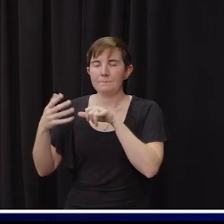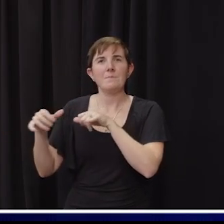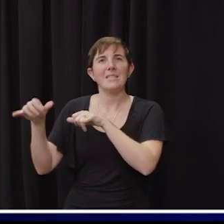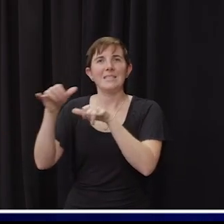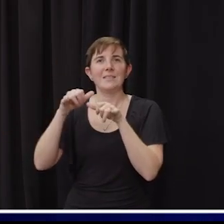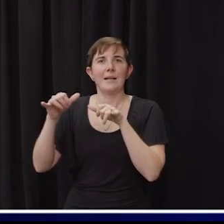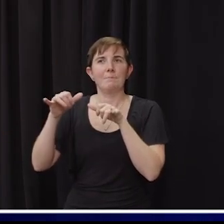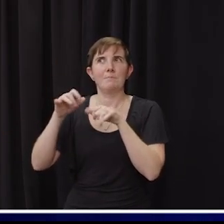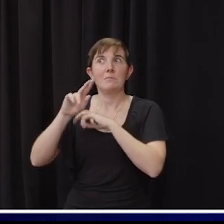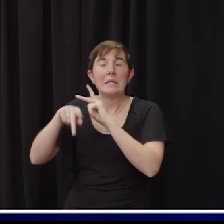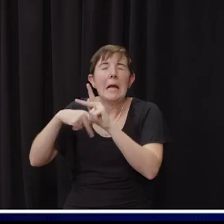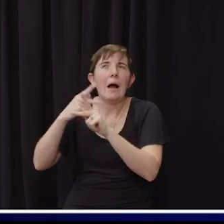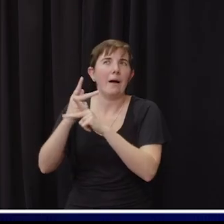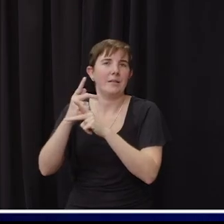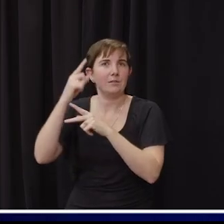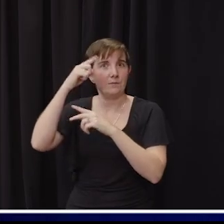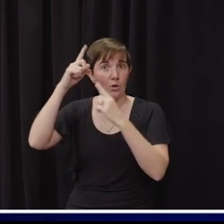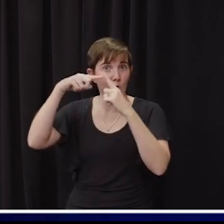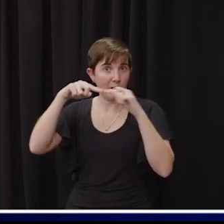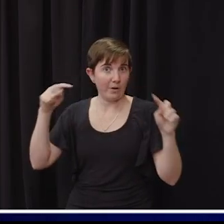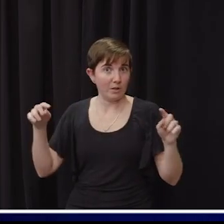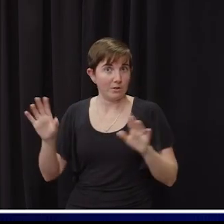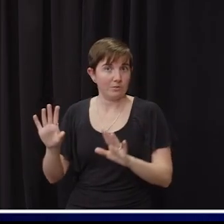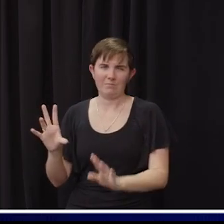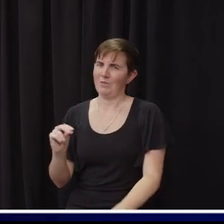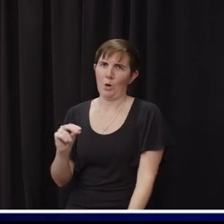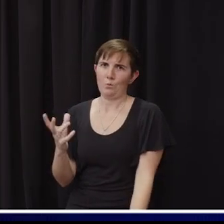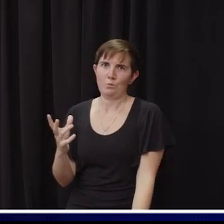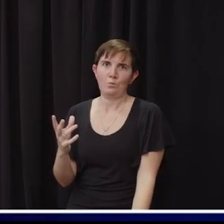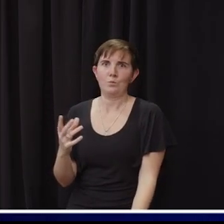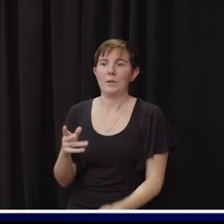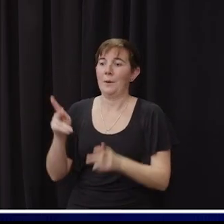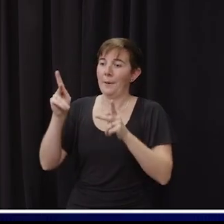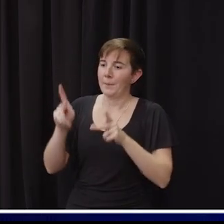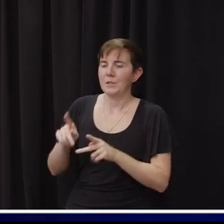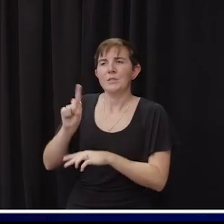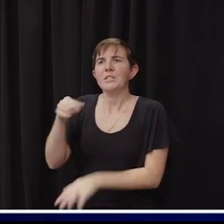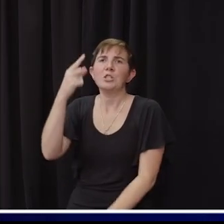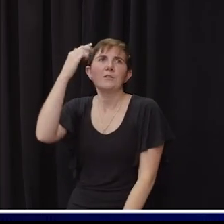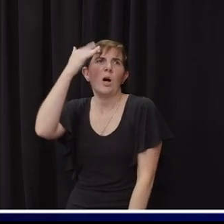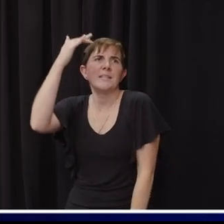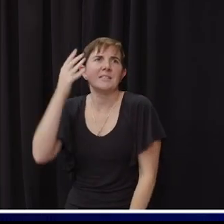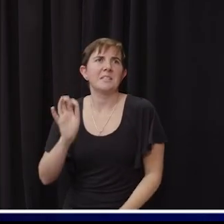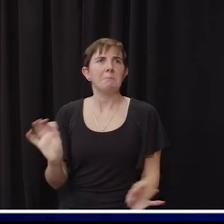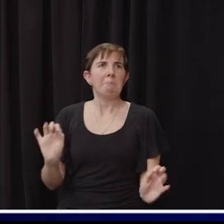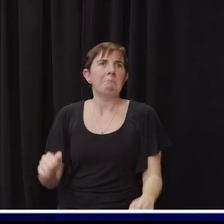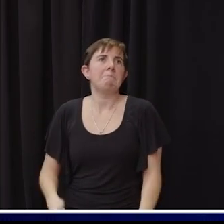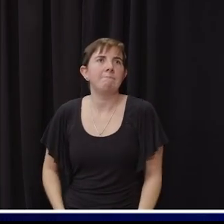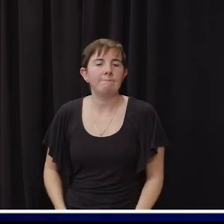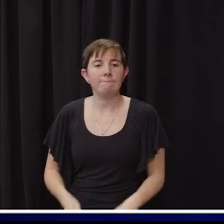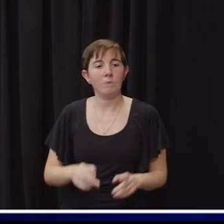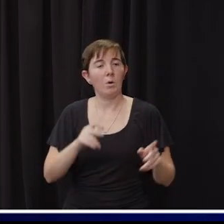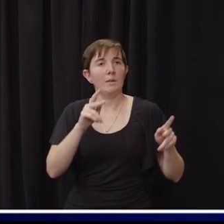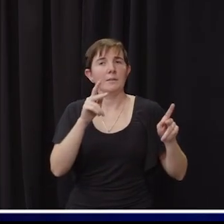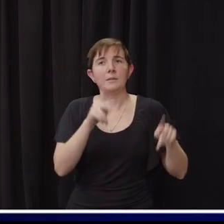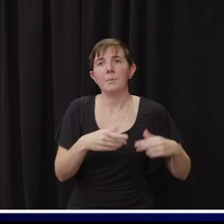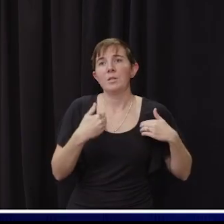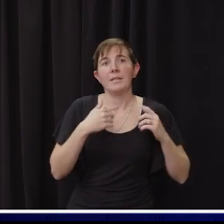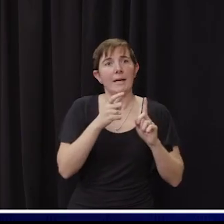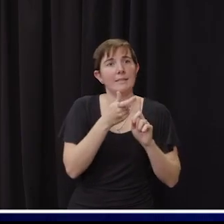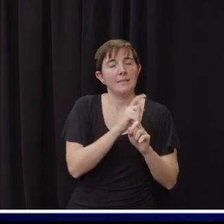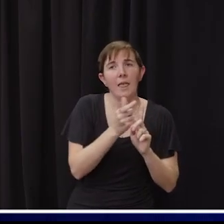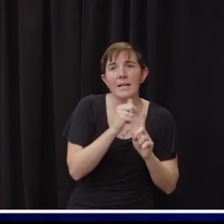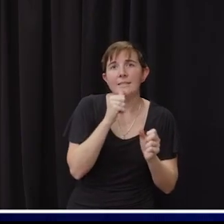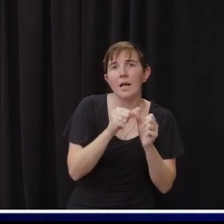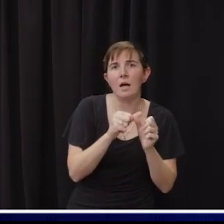of neurodiversity. So it's not just that somebody is just autistic or has dyspraxia. That can happen, of